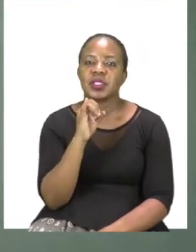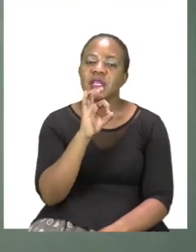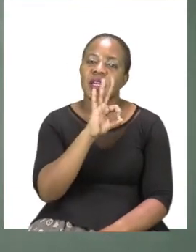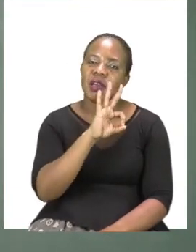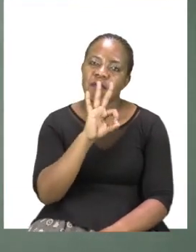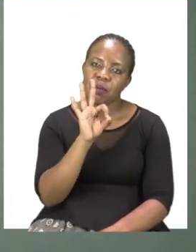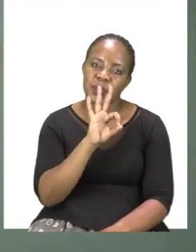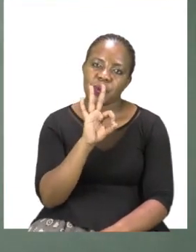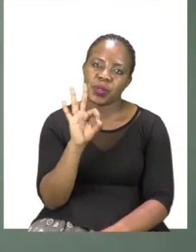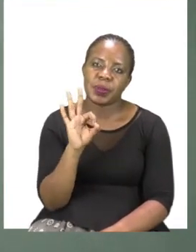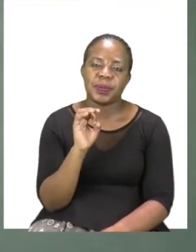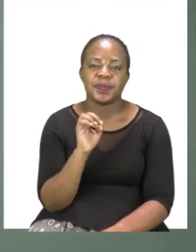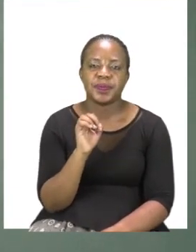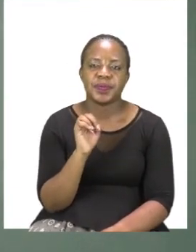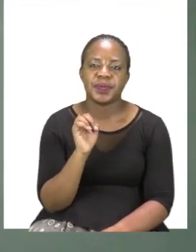February,